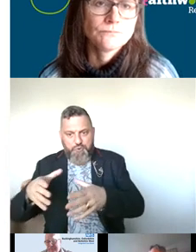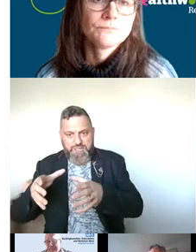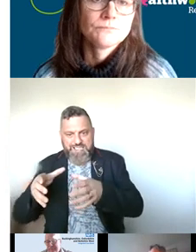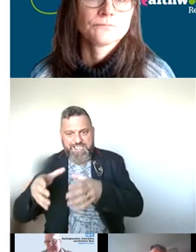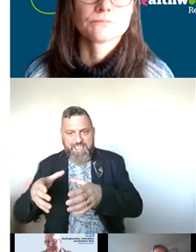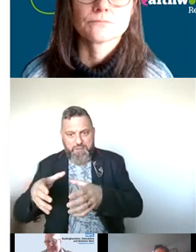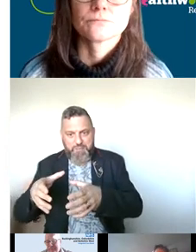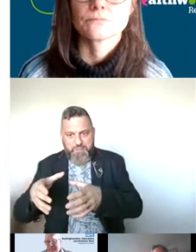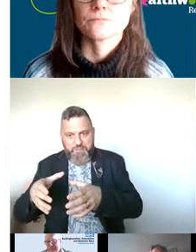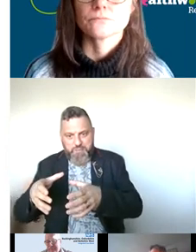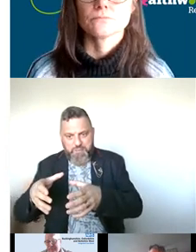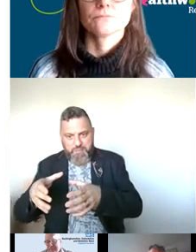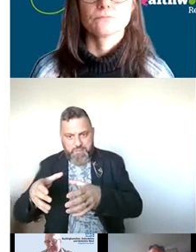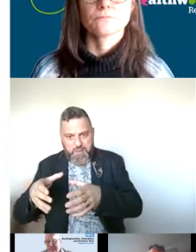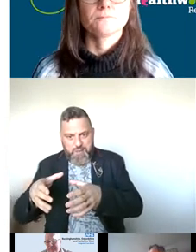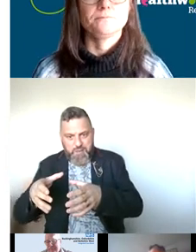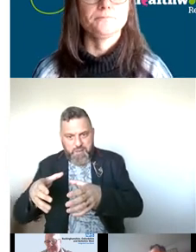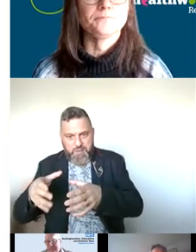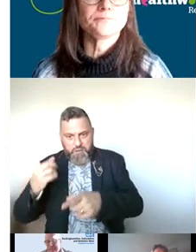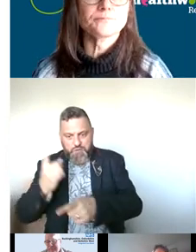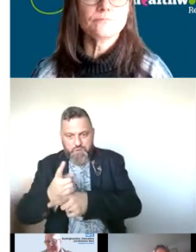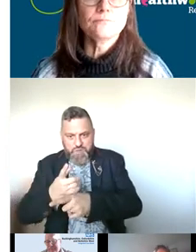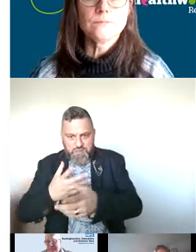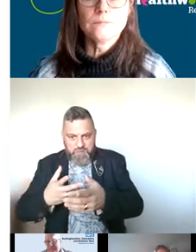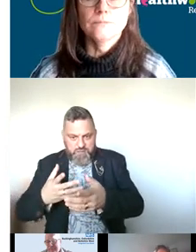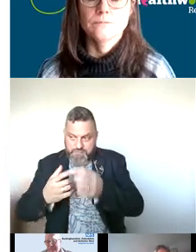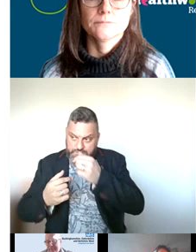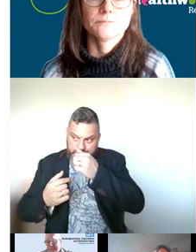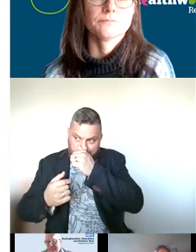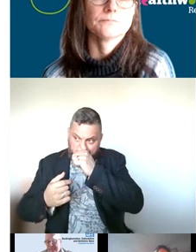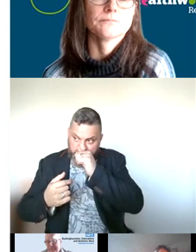together to discuss and